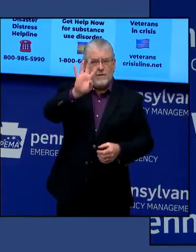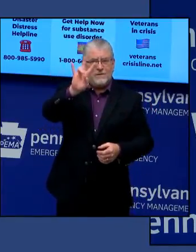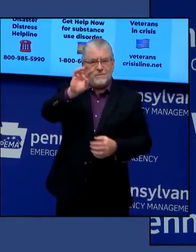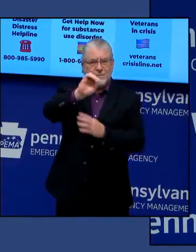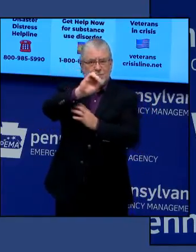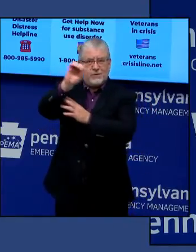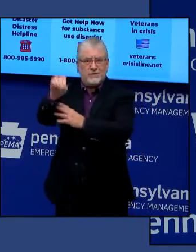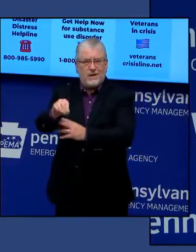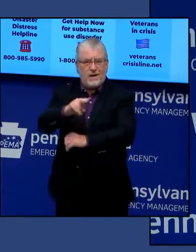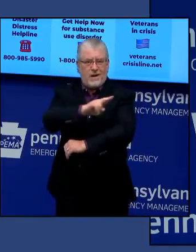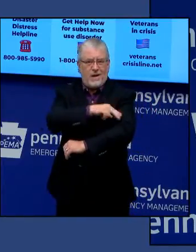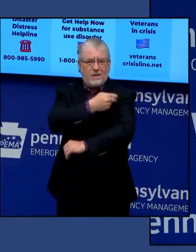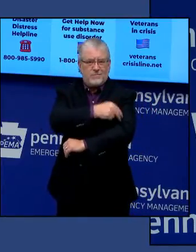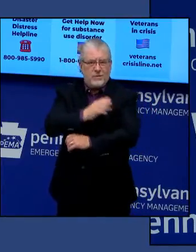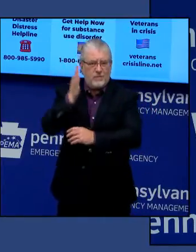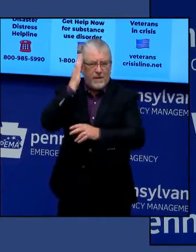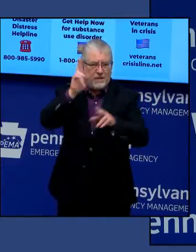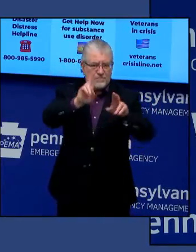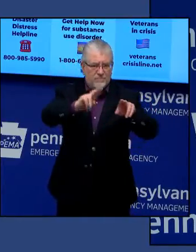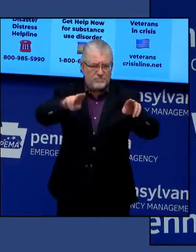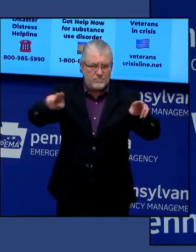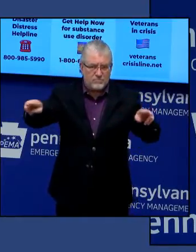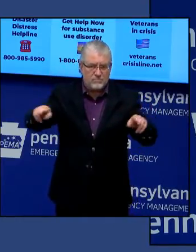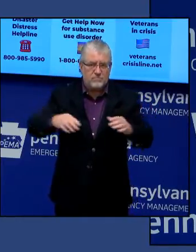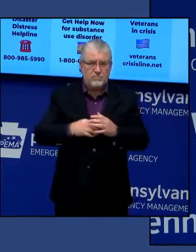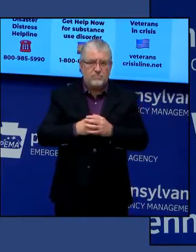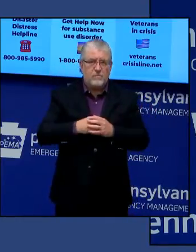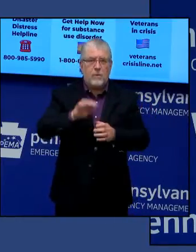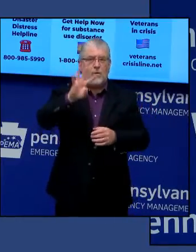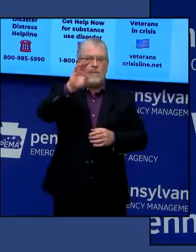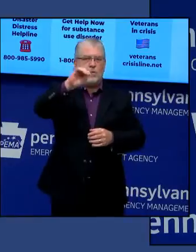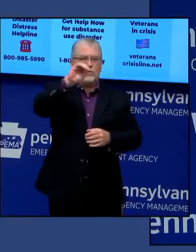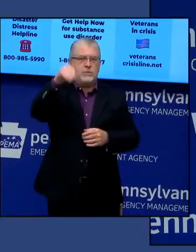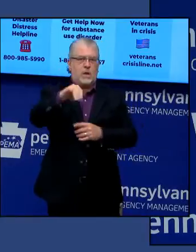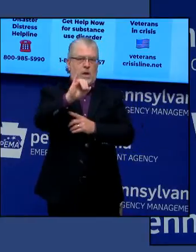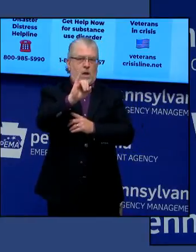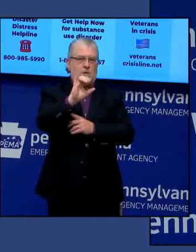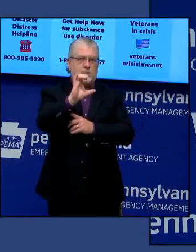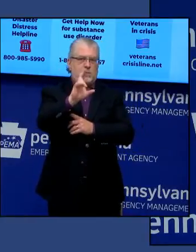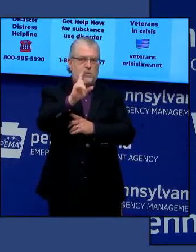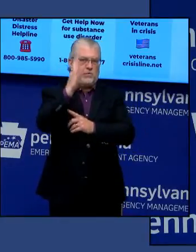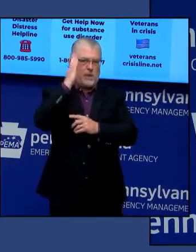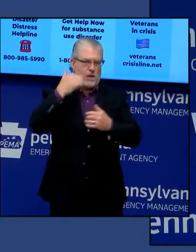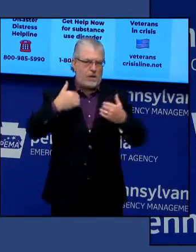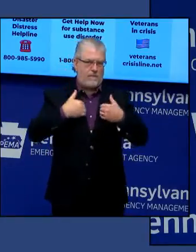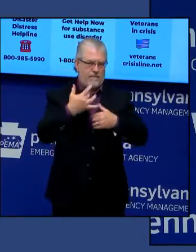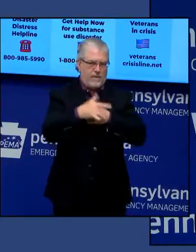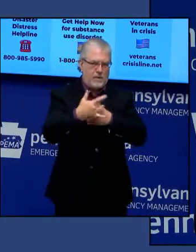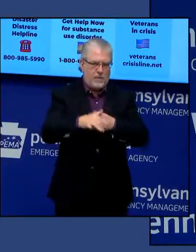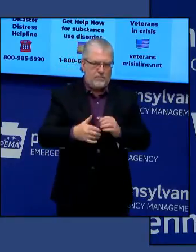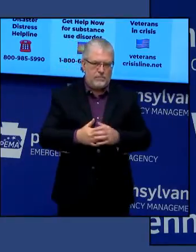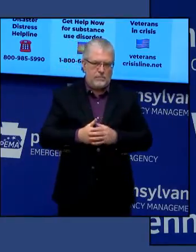and nearly 70% of our ventilators are still available.